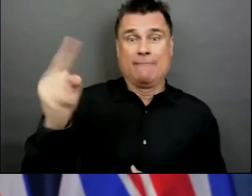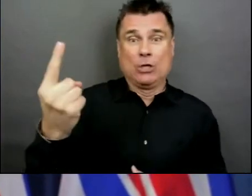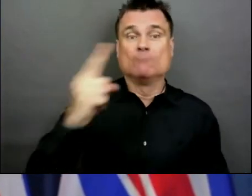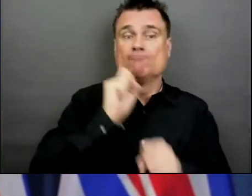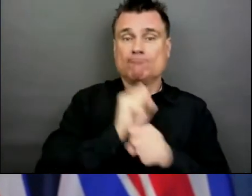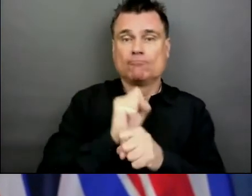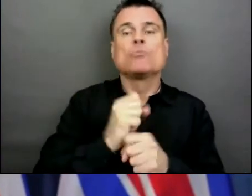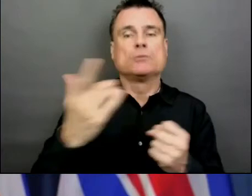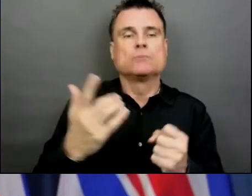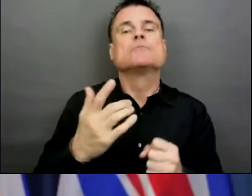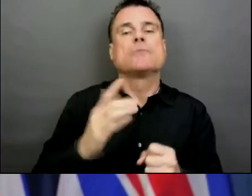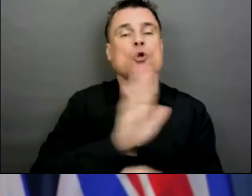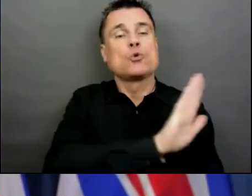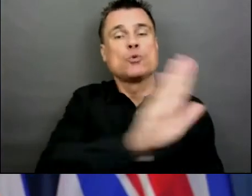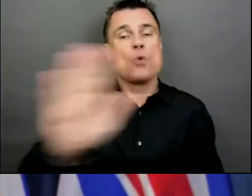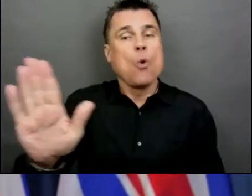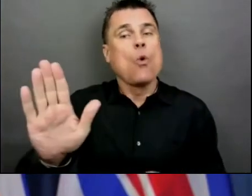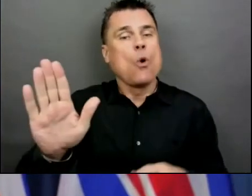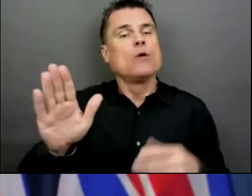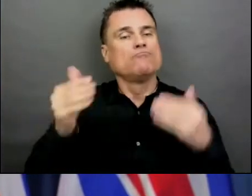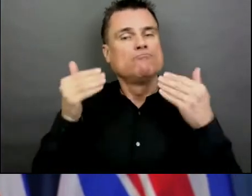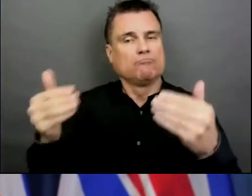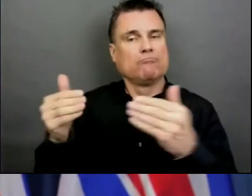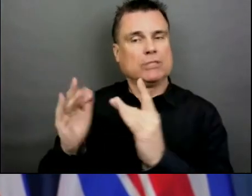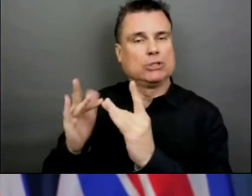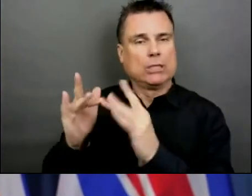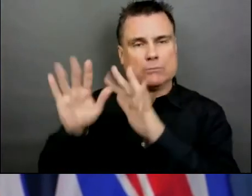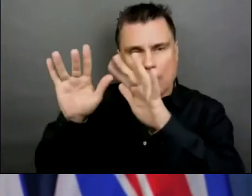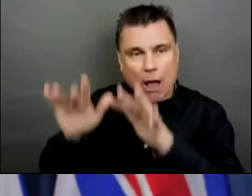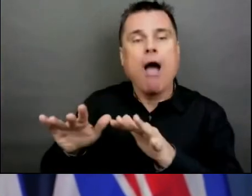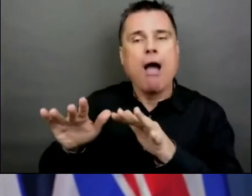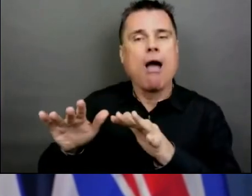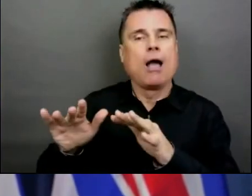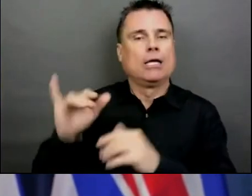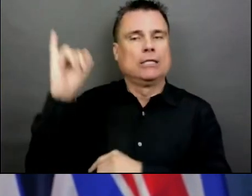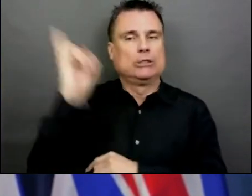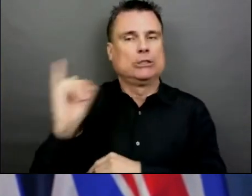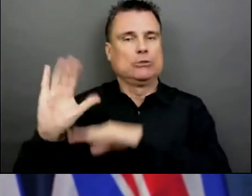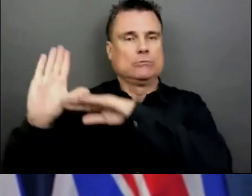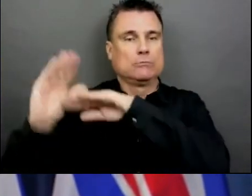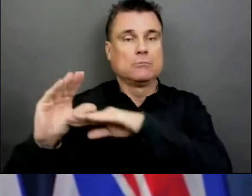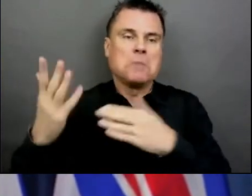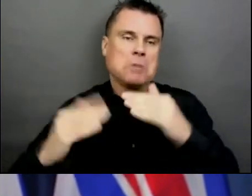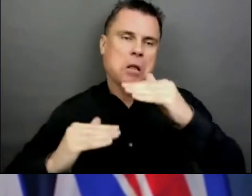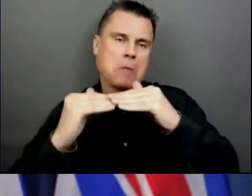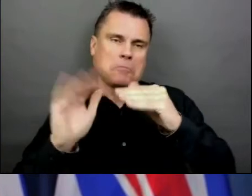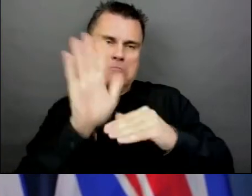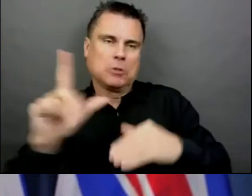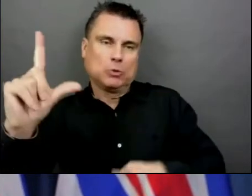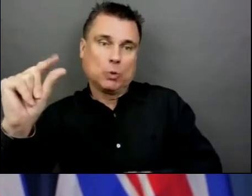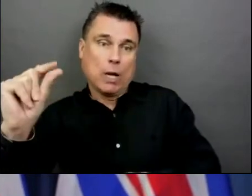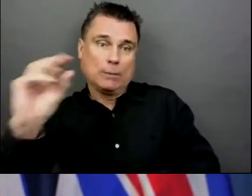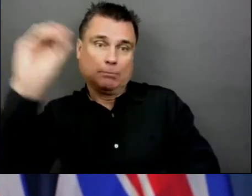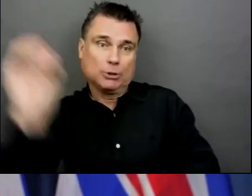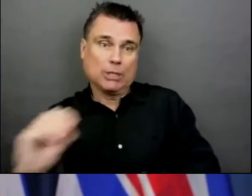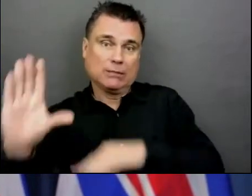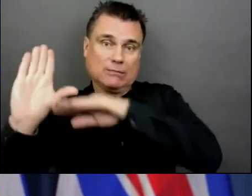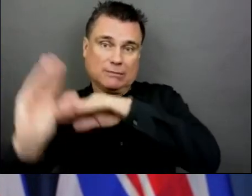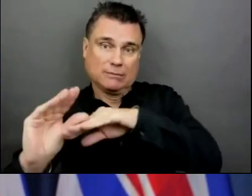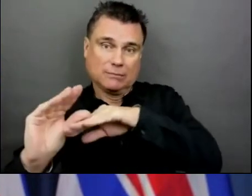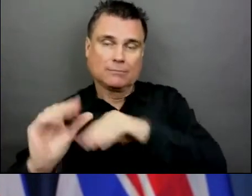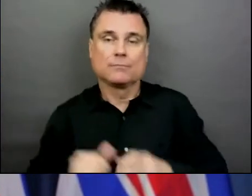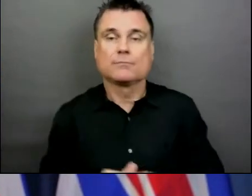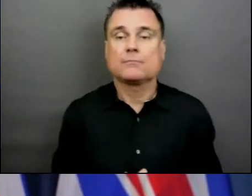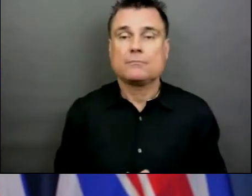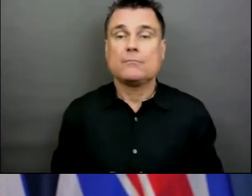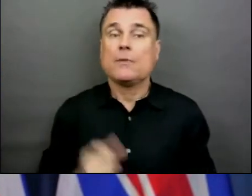average 20%. As well, we noted that most customers will also be eligible for a one-time prorated enhanced